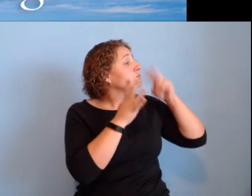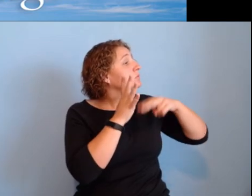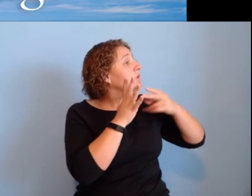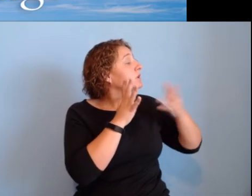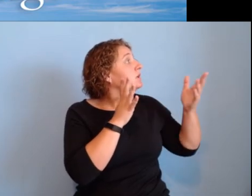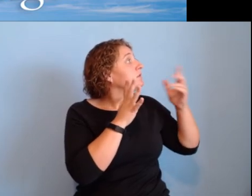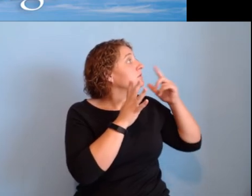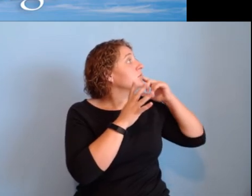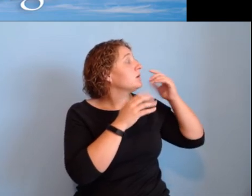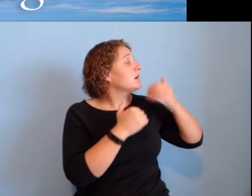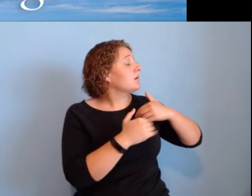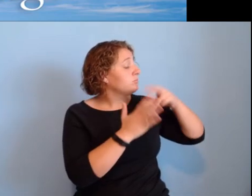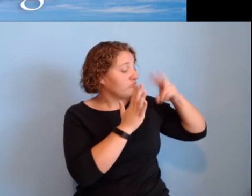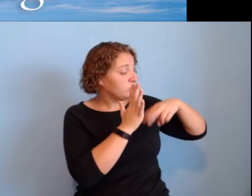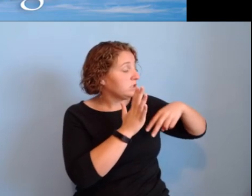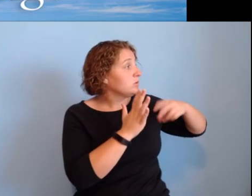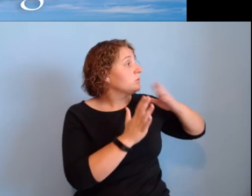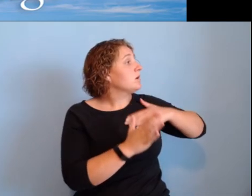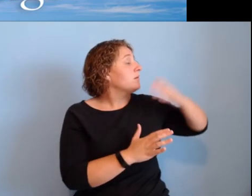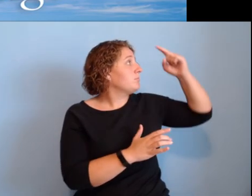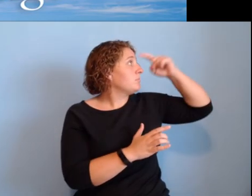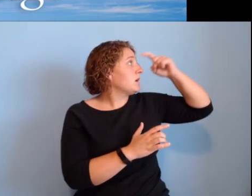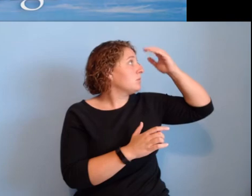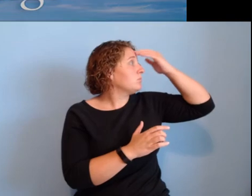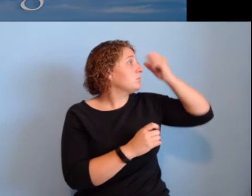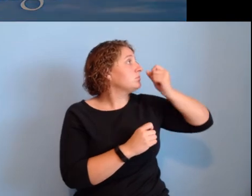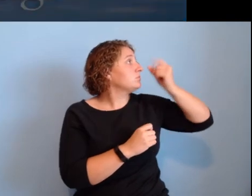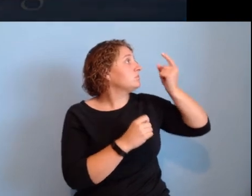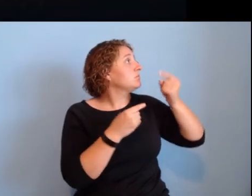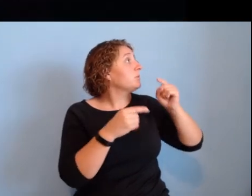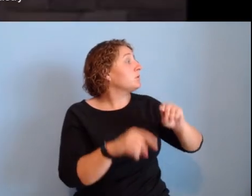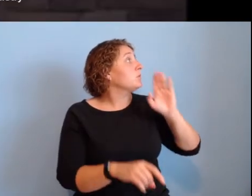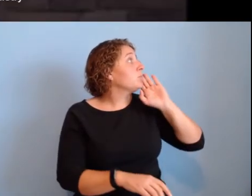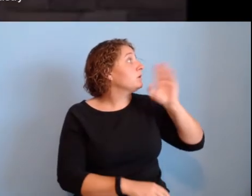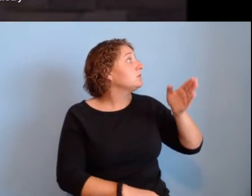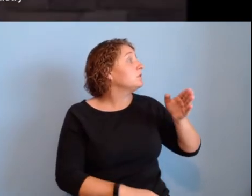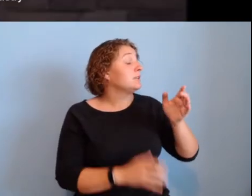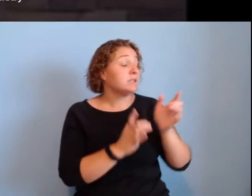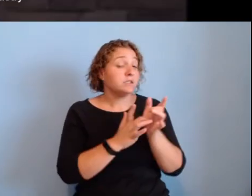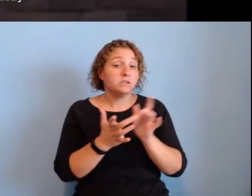that we might understand what is ahead in Jesus' name. Amen. Amen.